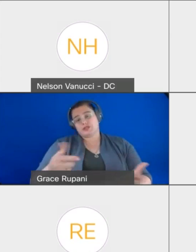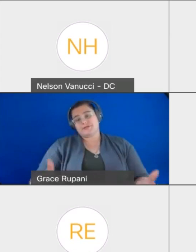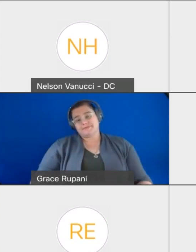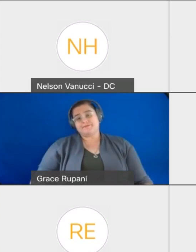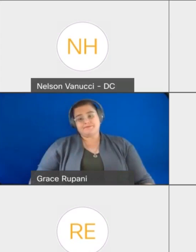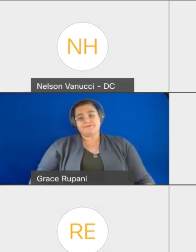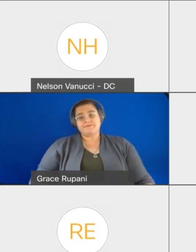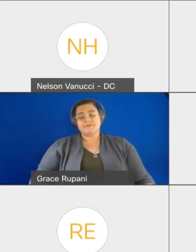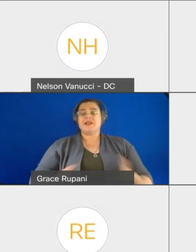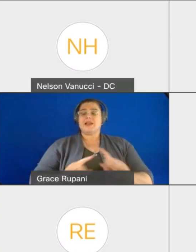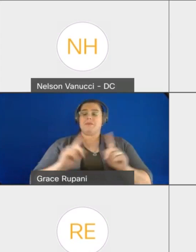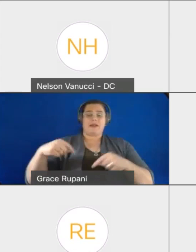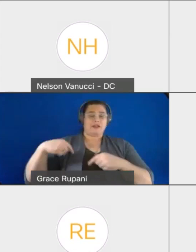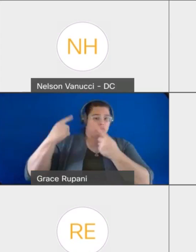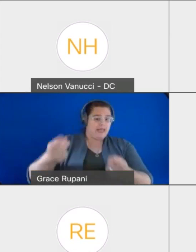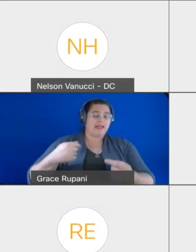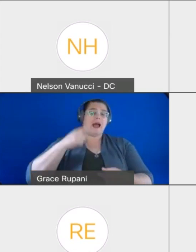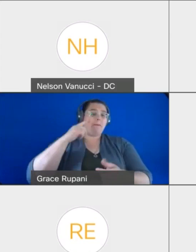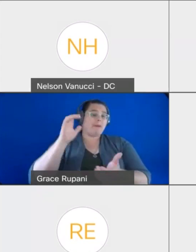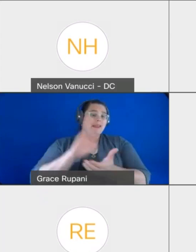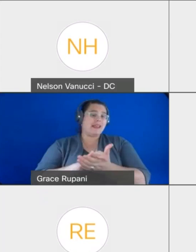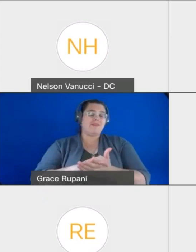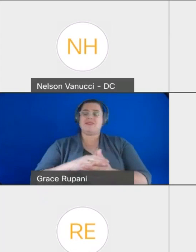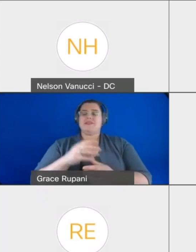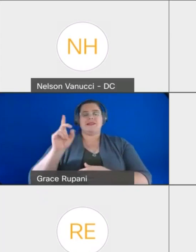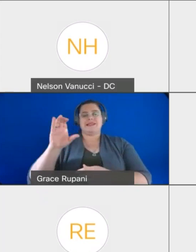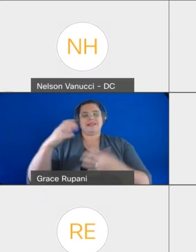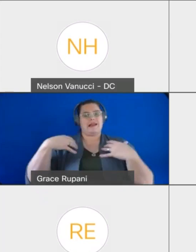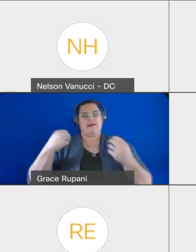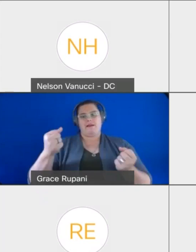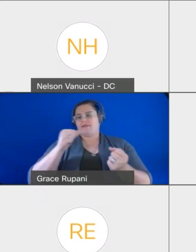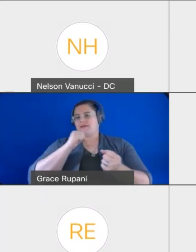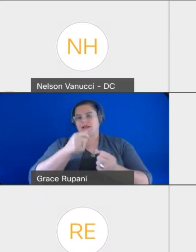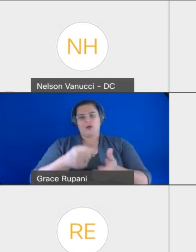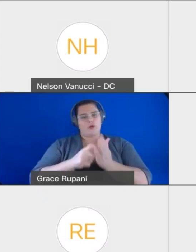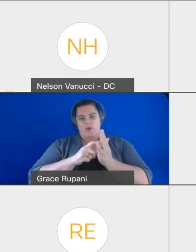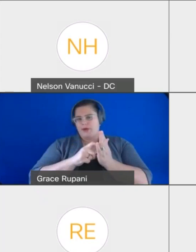But to date, I know that it is not required by DC Health. And I also